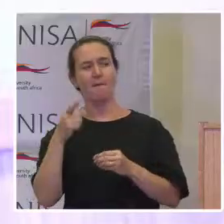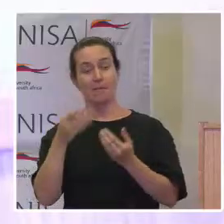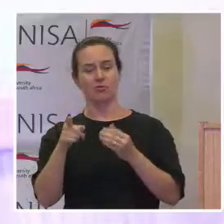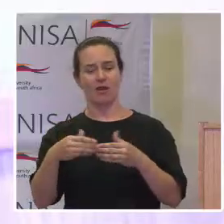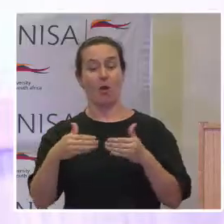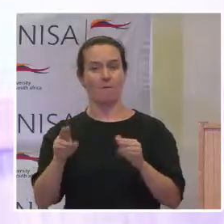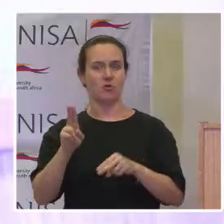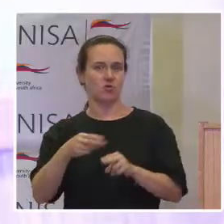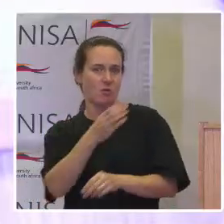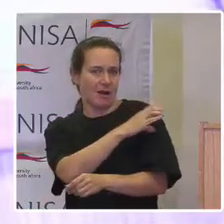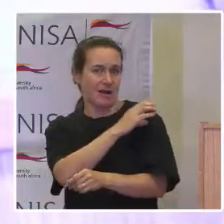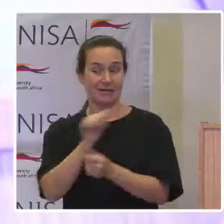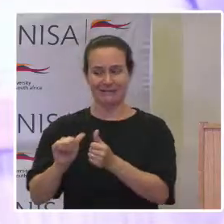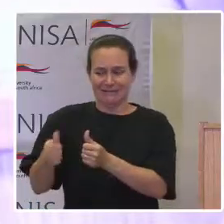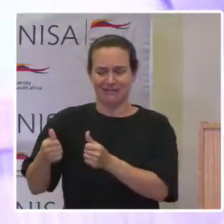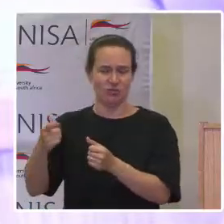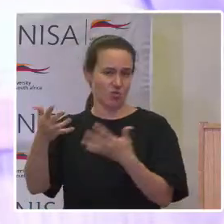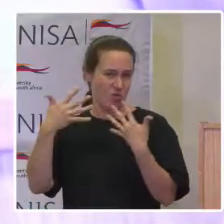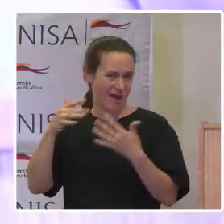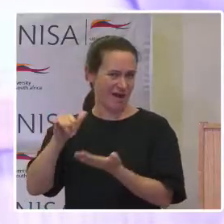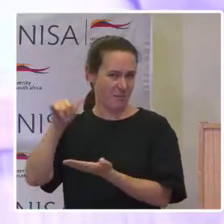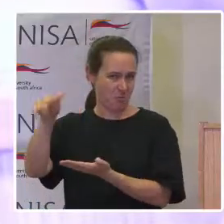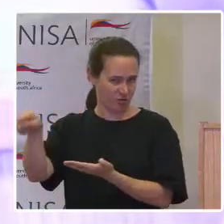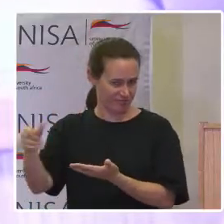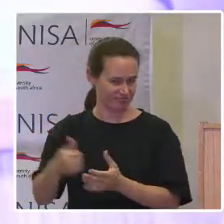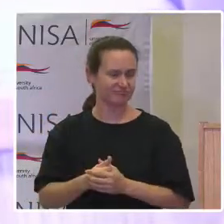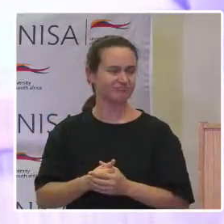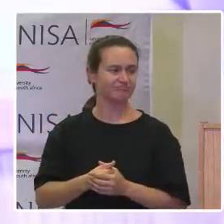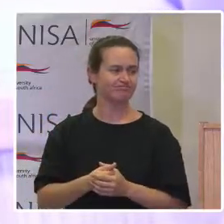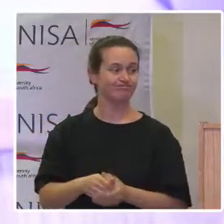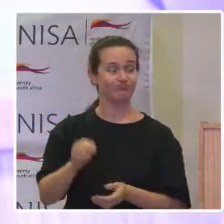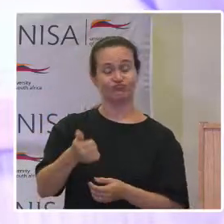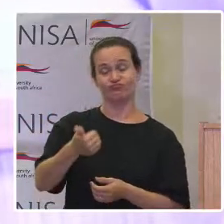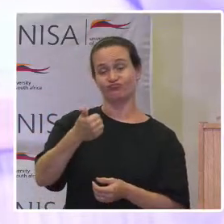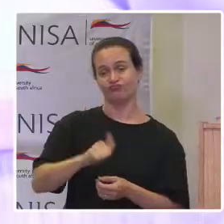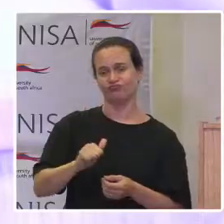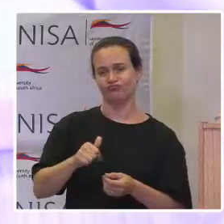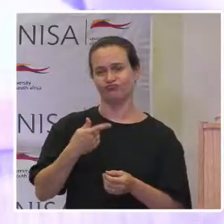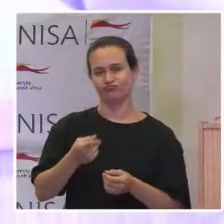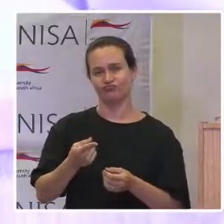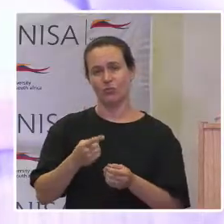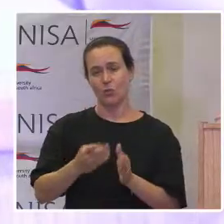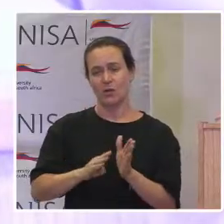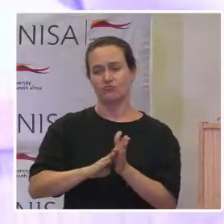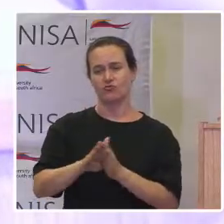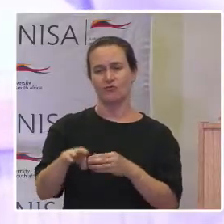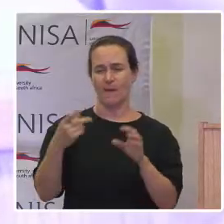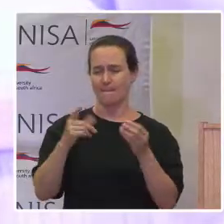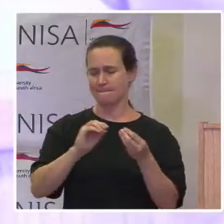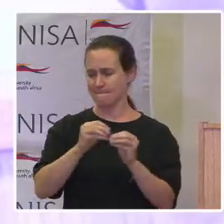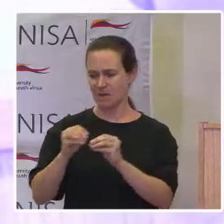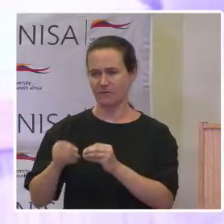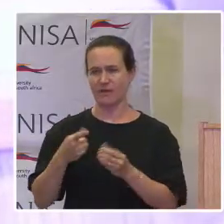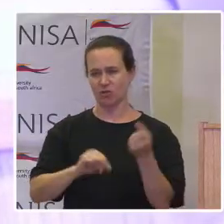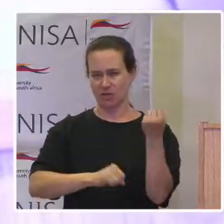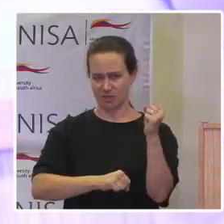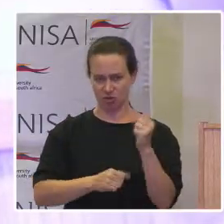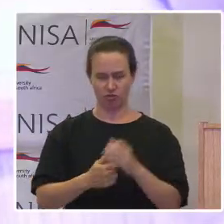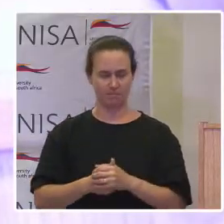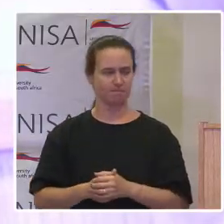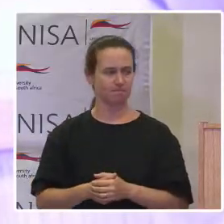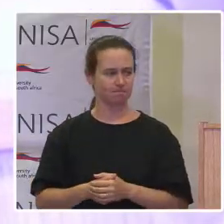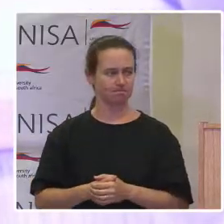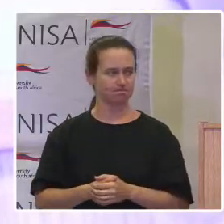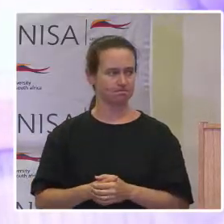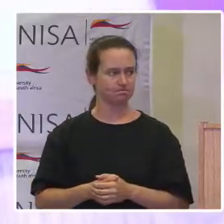that. And we are also looking at advanced manufacturing and industry. When we